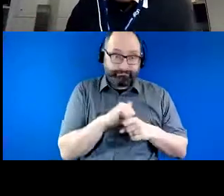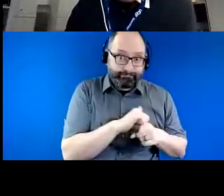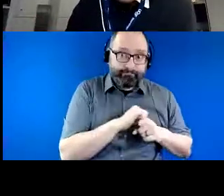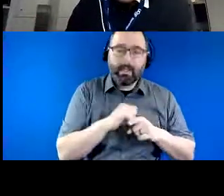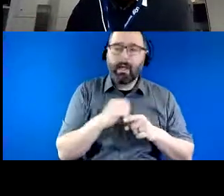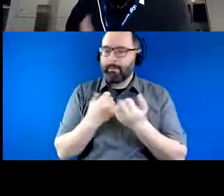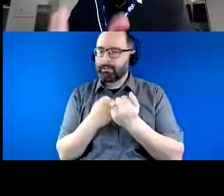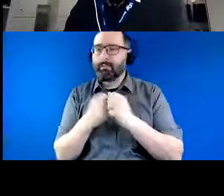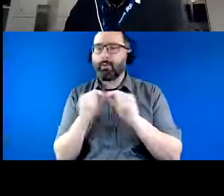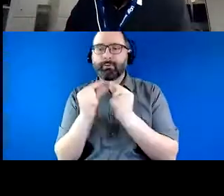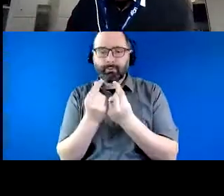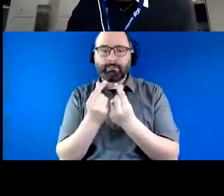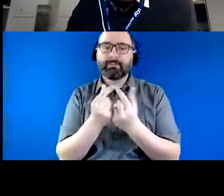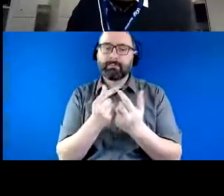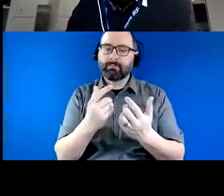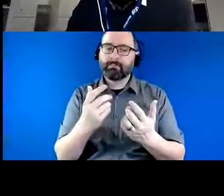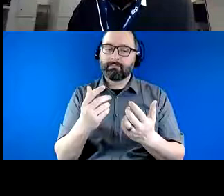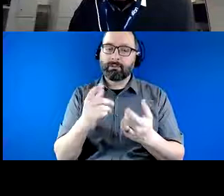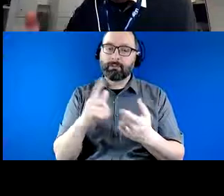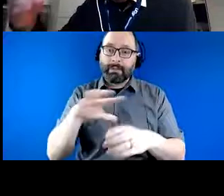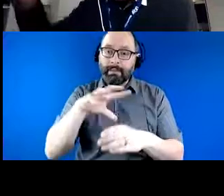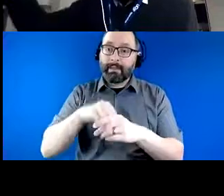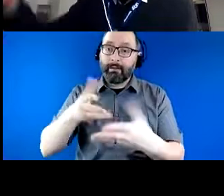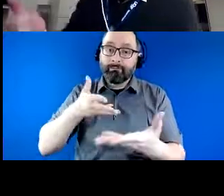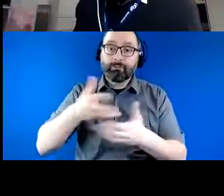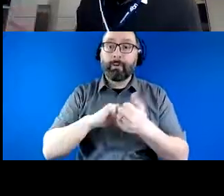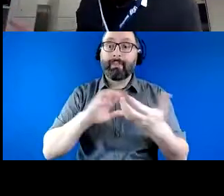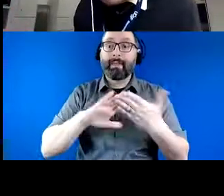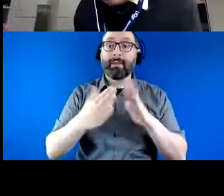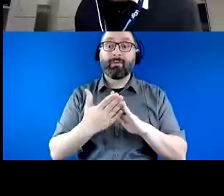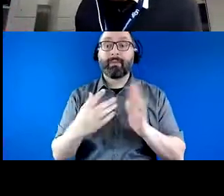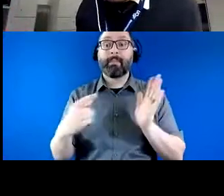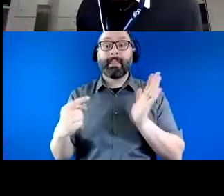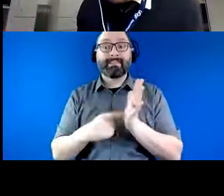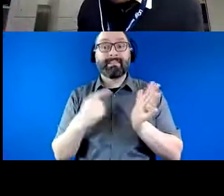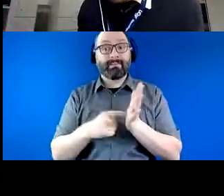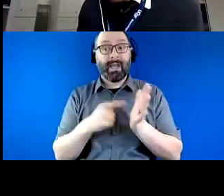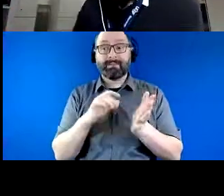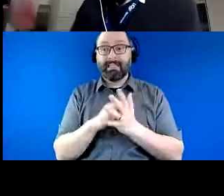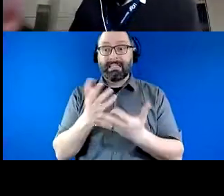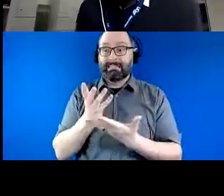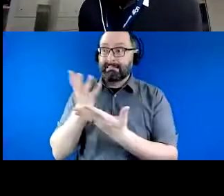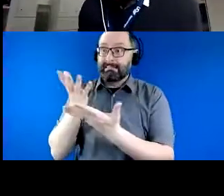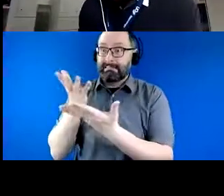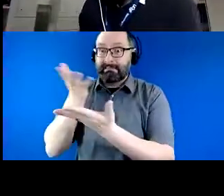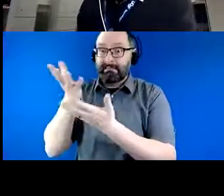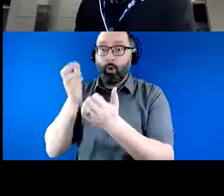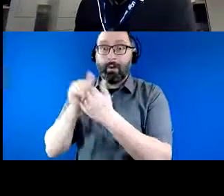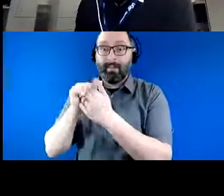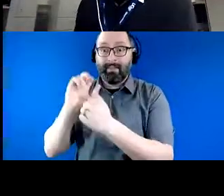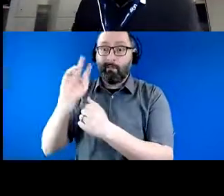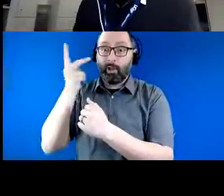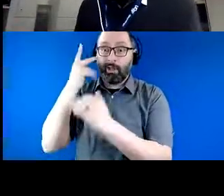groups. So engaging the community. Sometimes this requires lobbying at the political level, which is important, talking to the media to